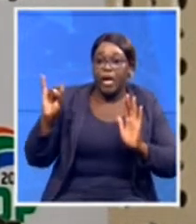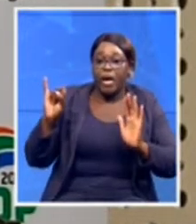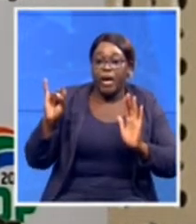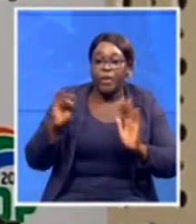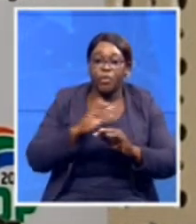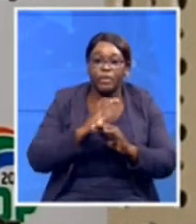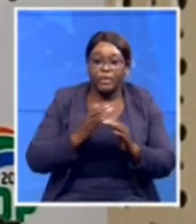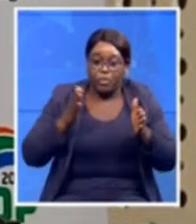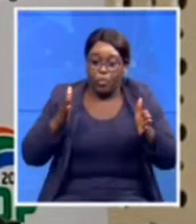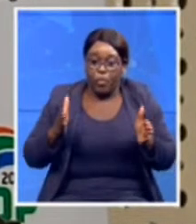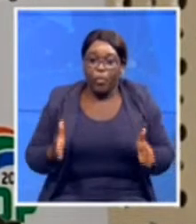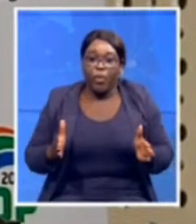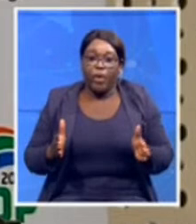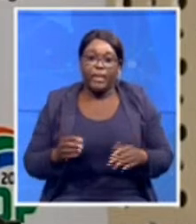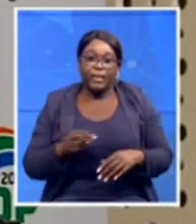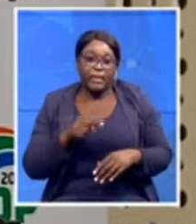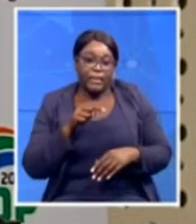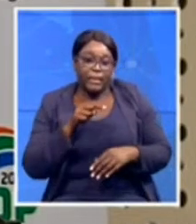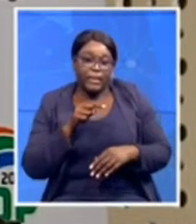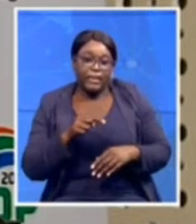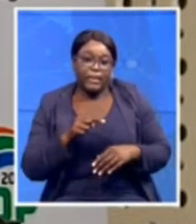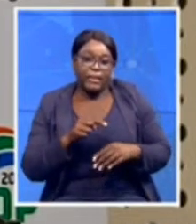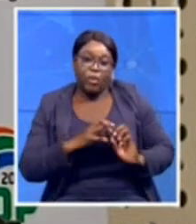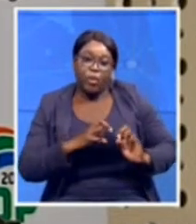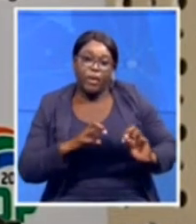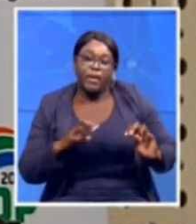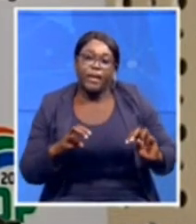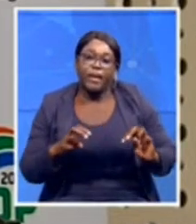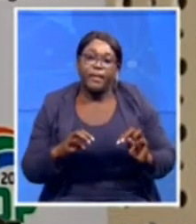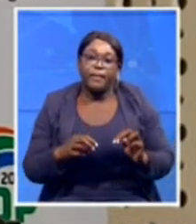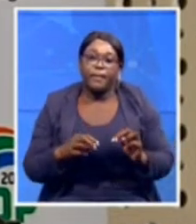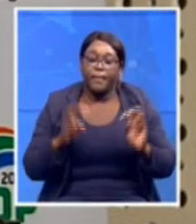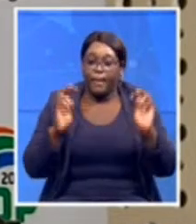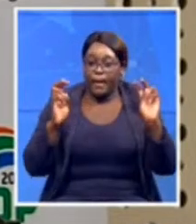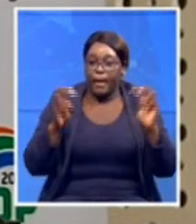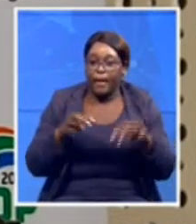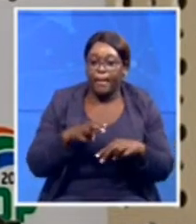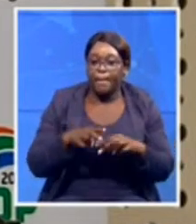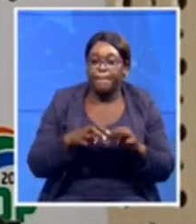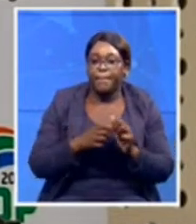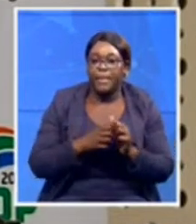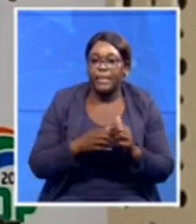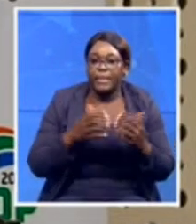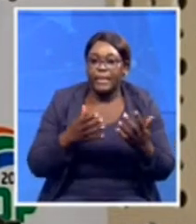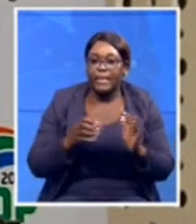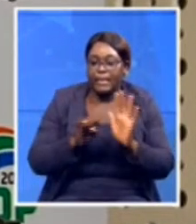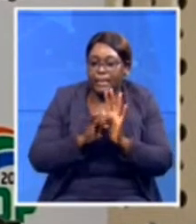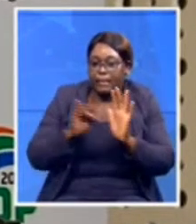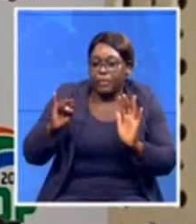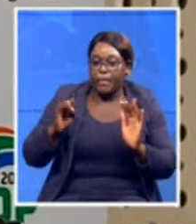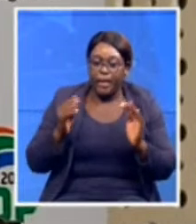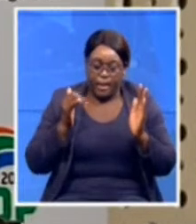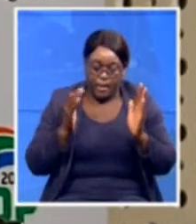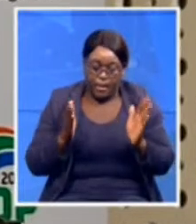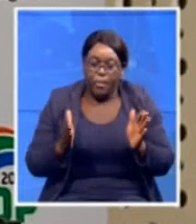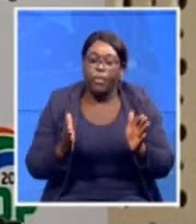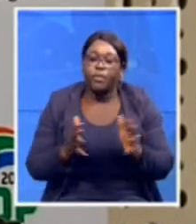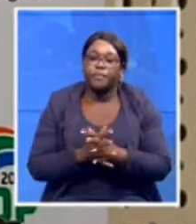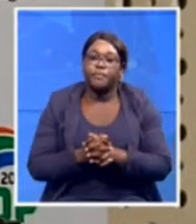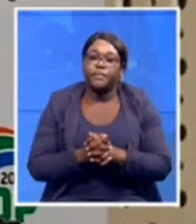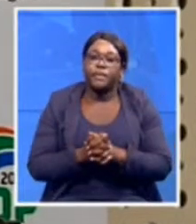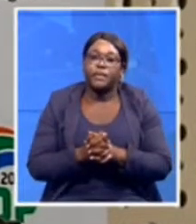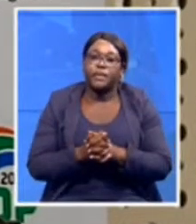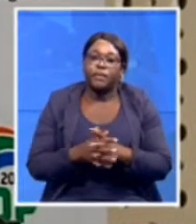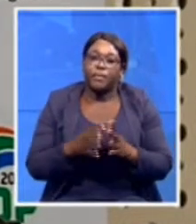the matters as that independent body. It's not the Film and Publication Board that is going to make the determination. In fact, it will be the Enforcement Committee.